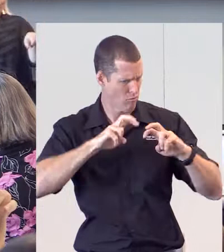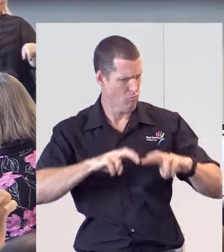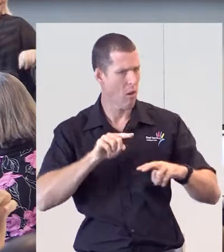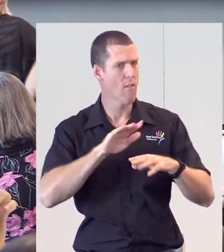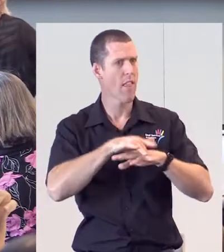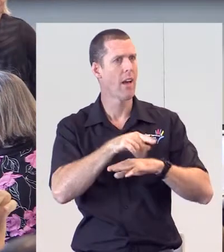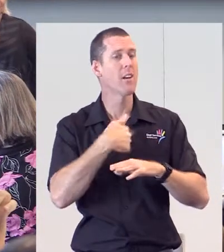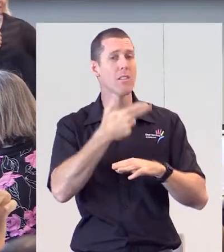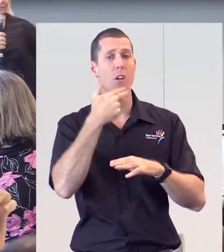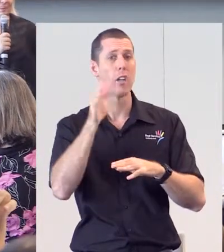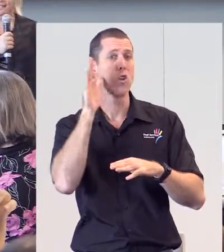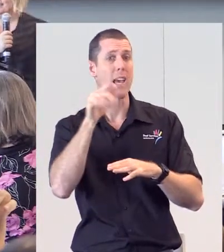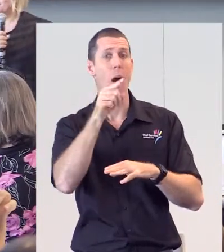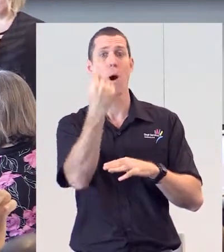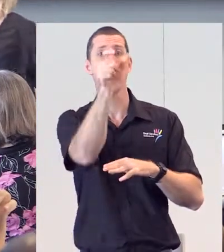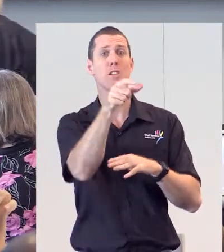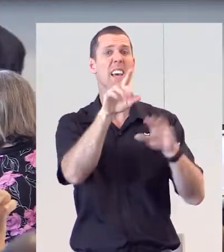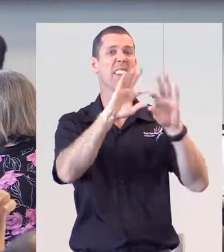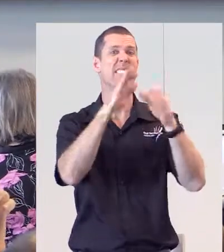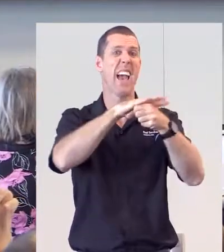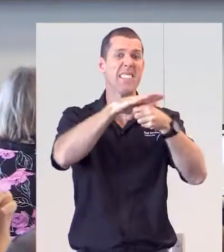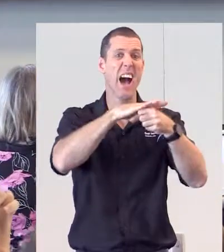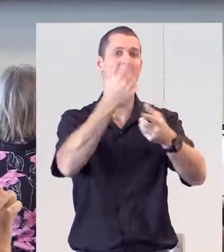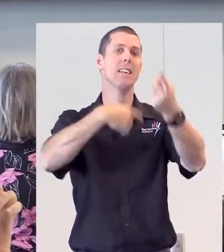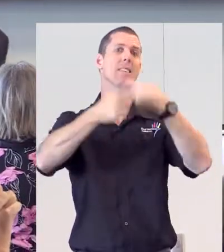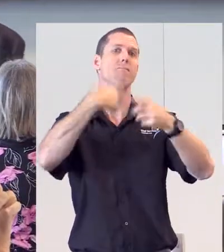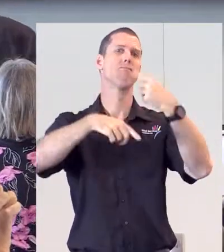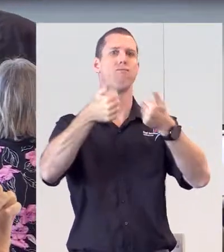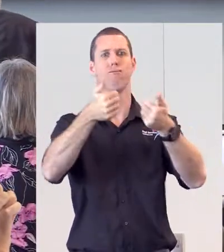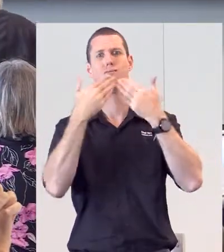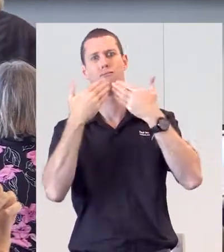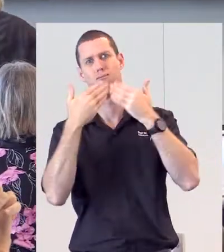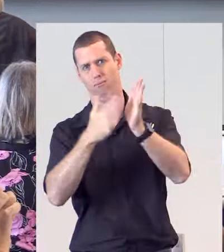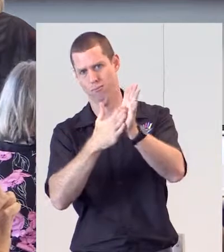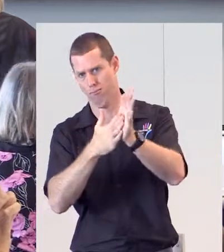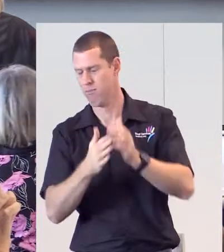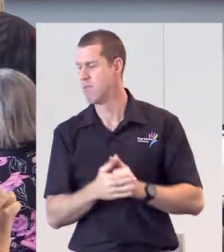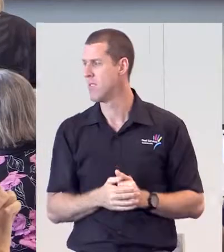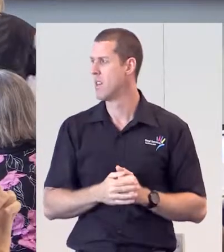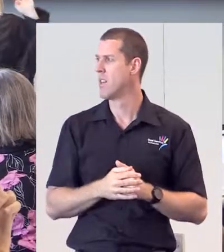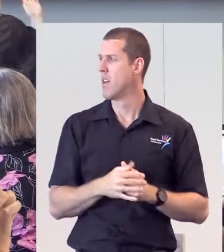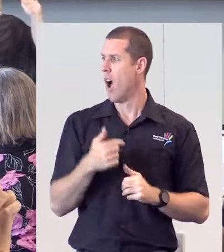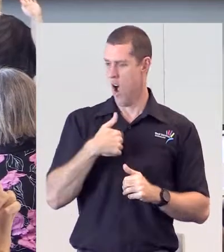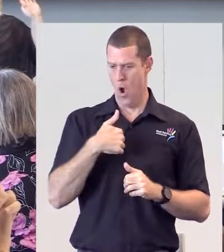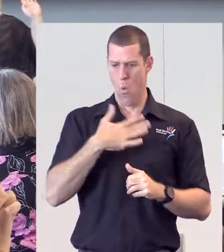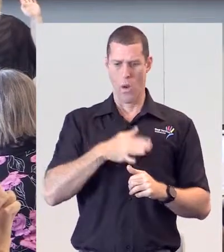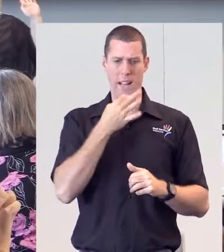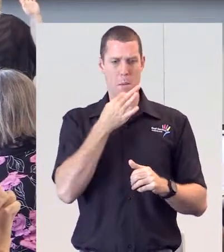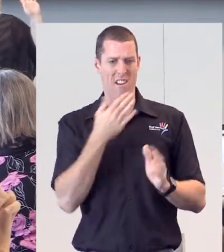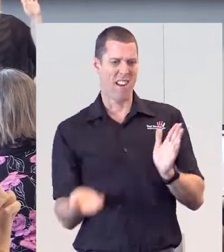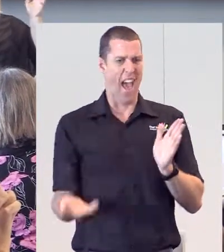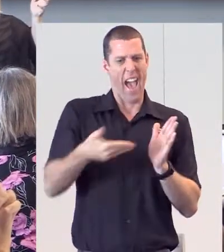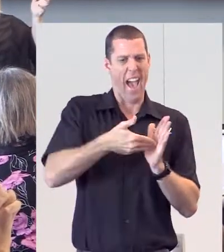really nice to hear that coming from somebody in the sector. So I just wanted to do a bit of an